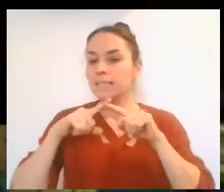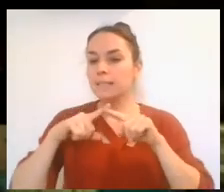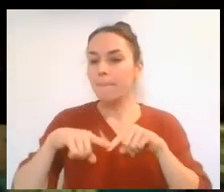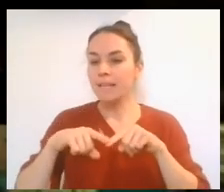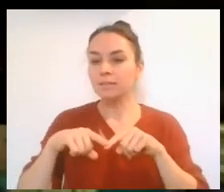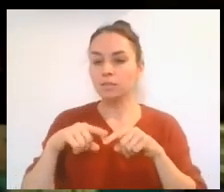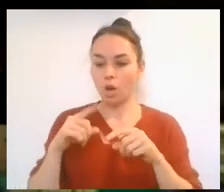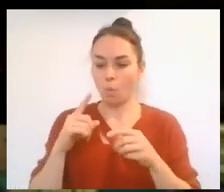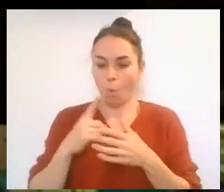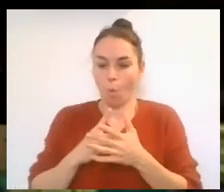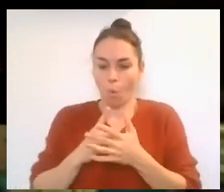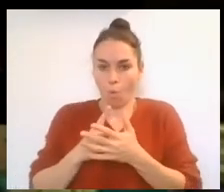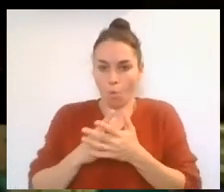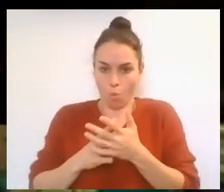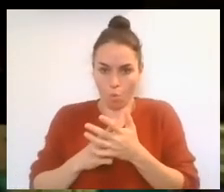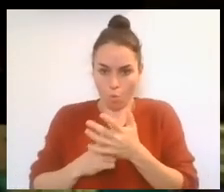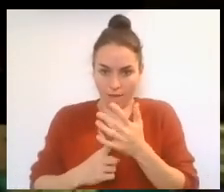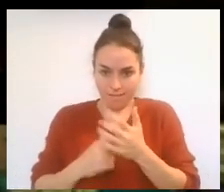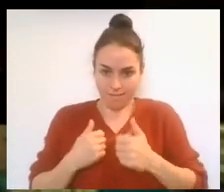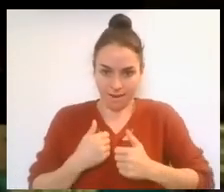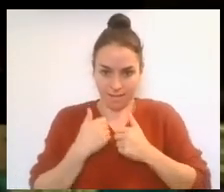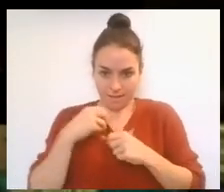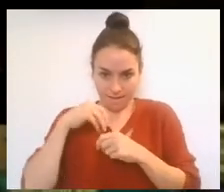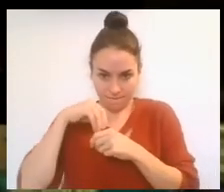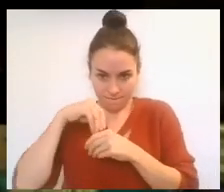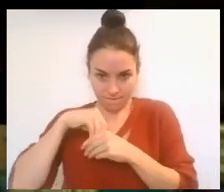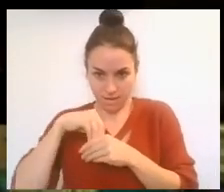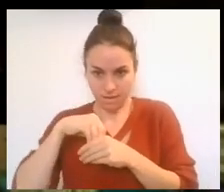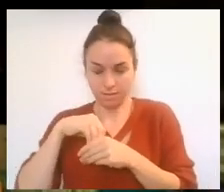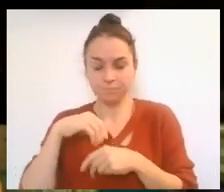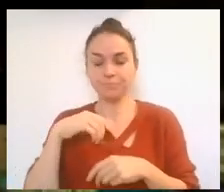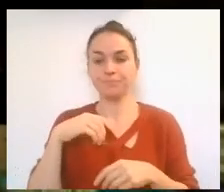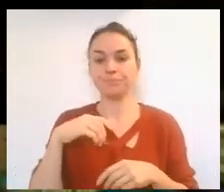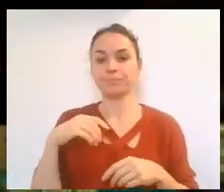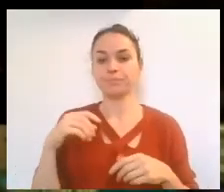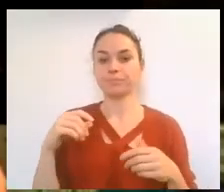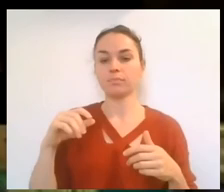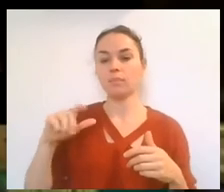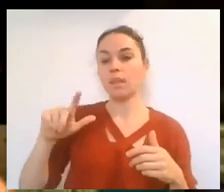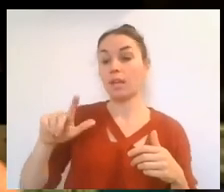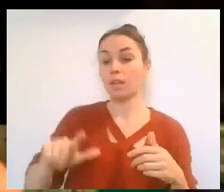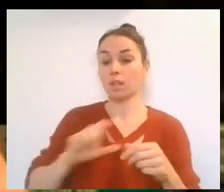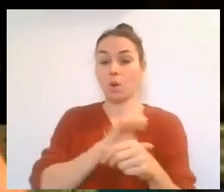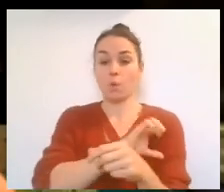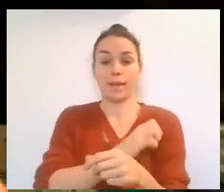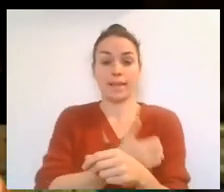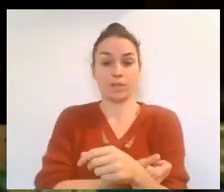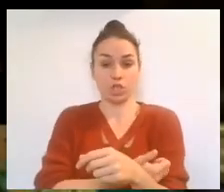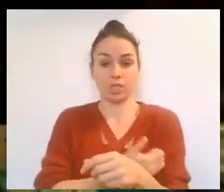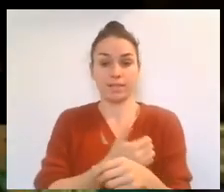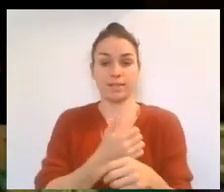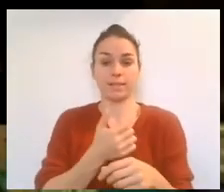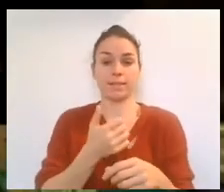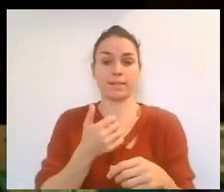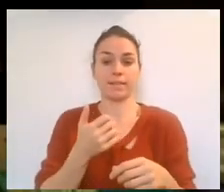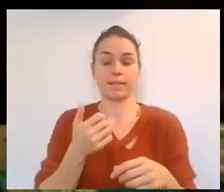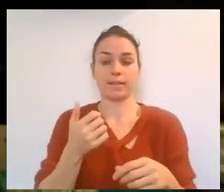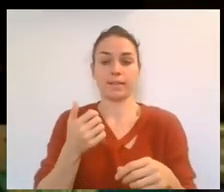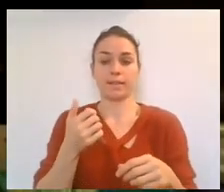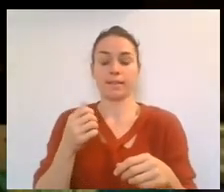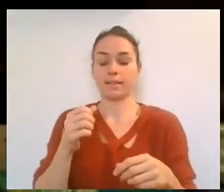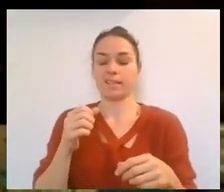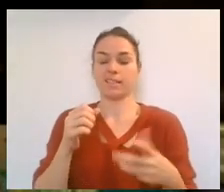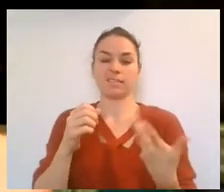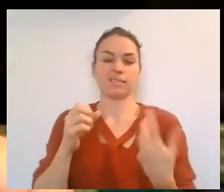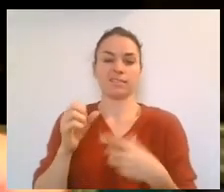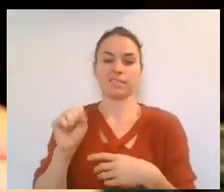in, a low energy state of these complex molecules, amino acids, can form that